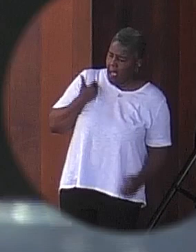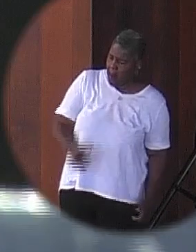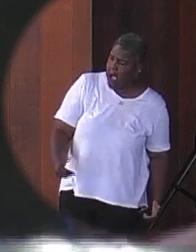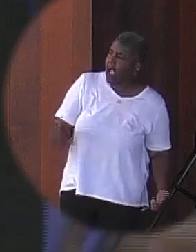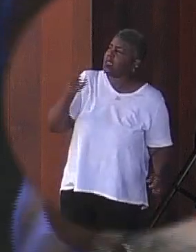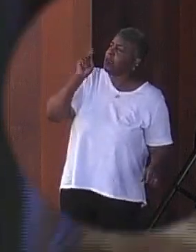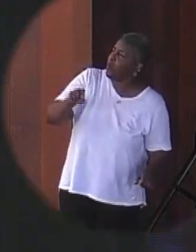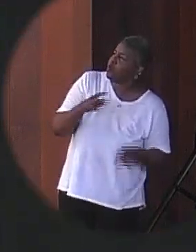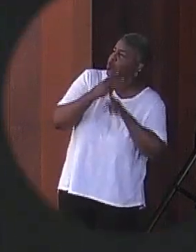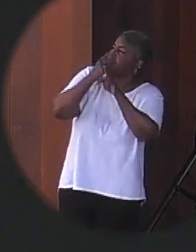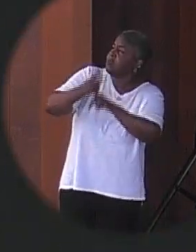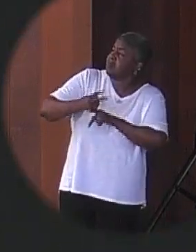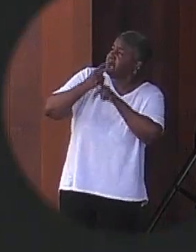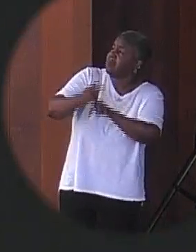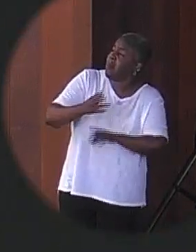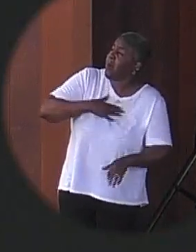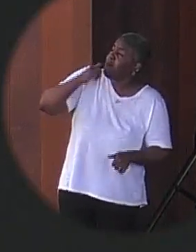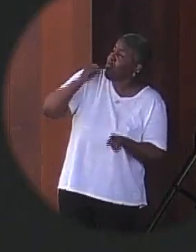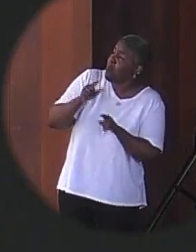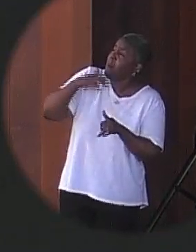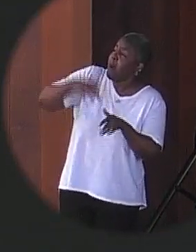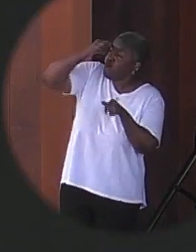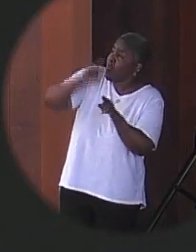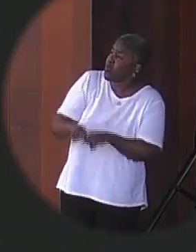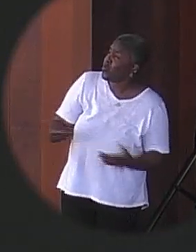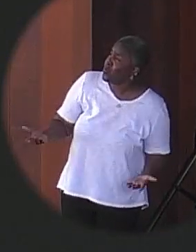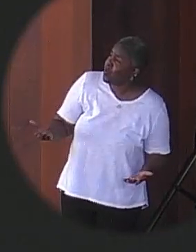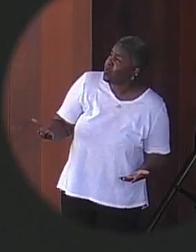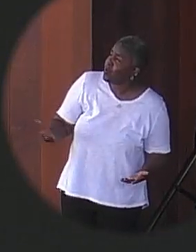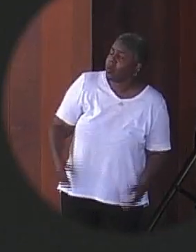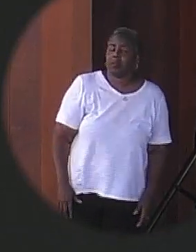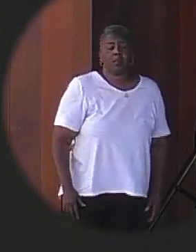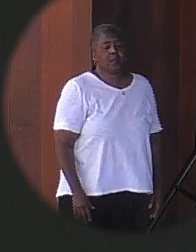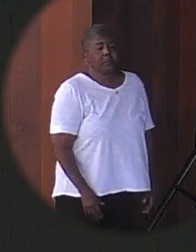Am I my brother's keeper?